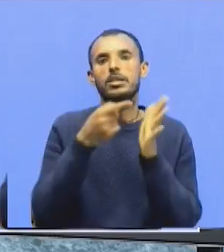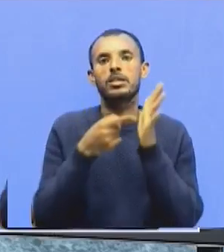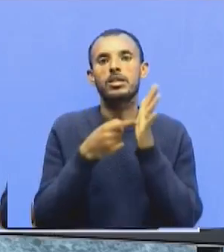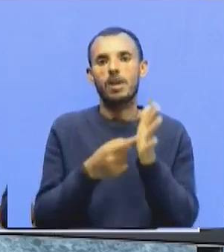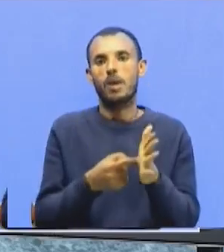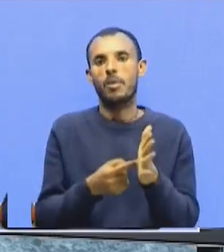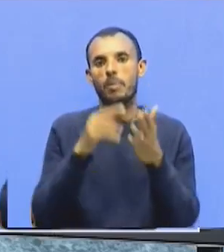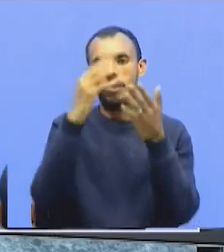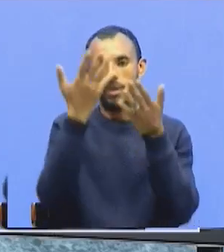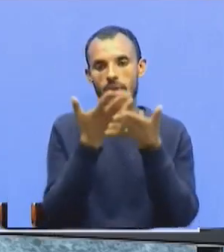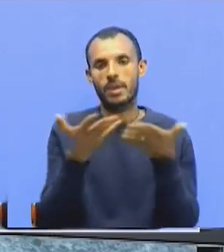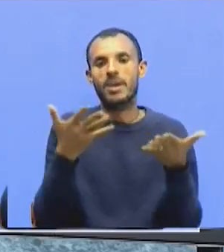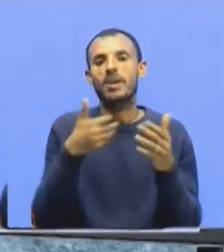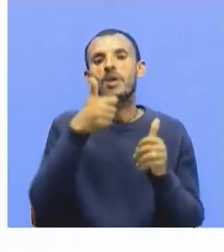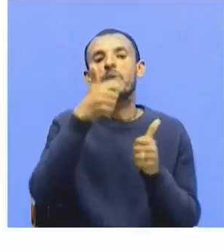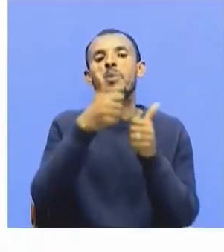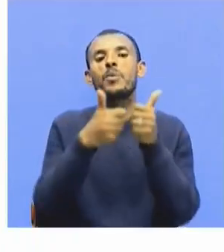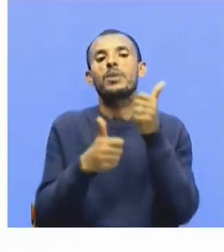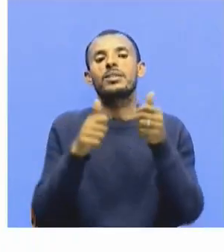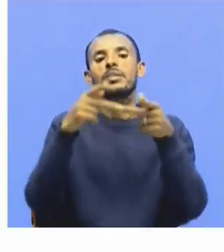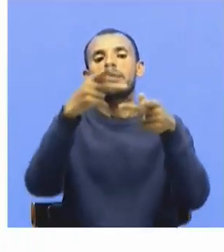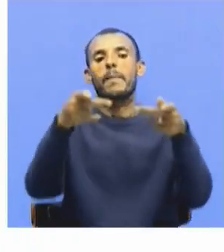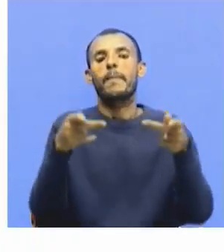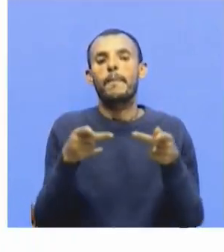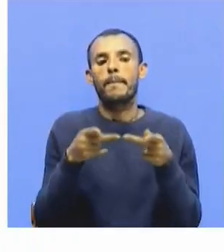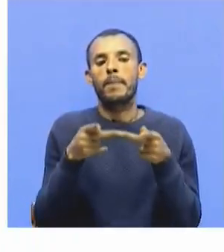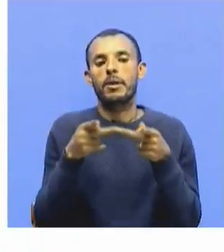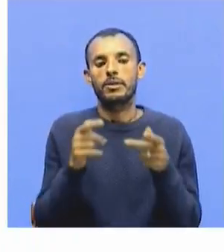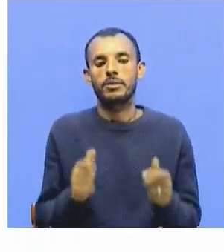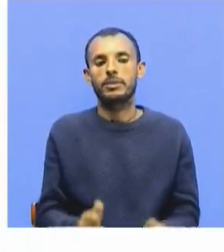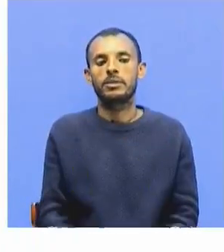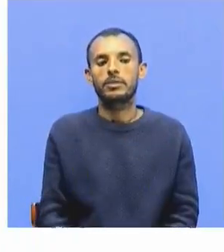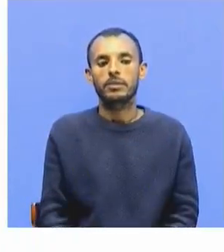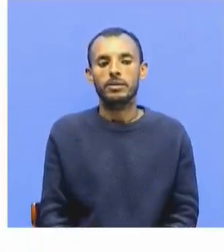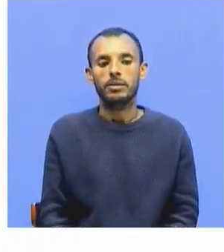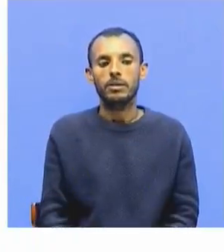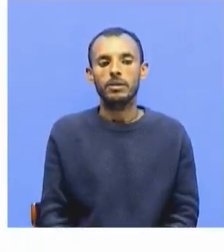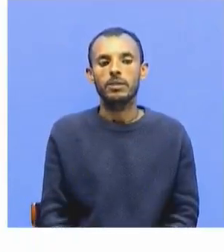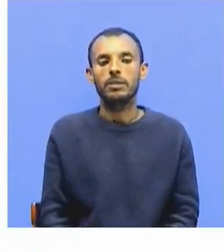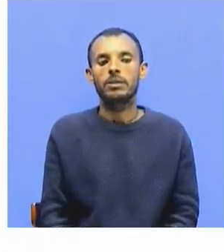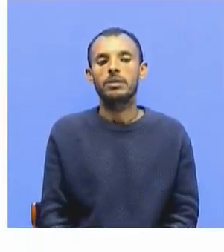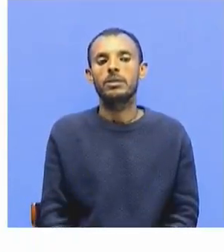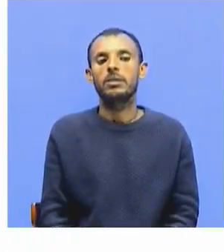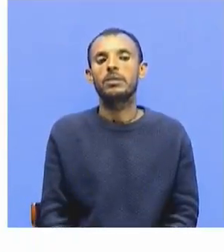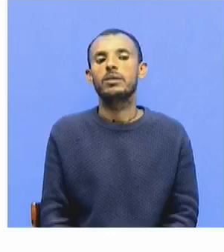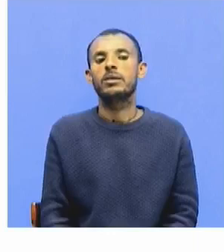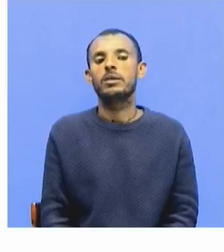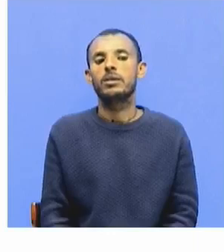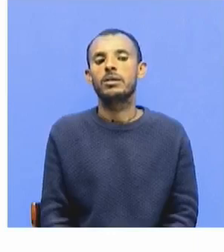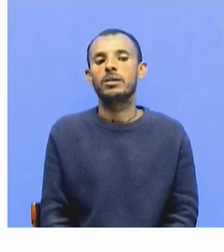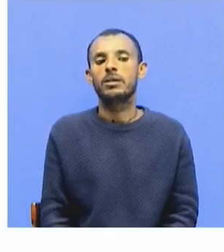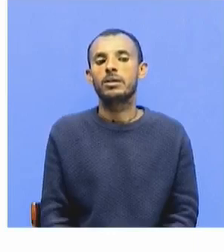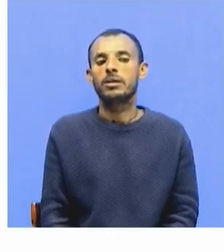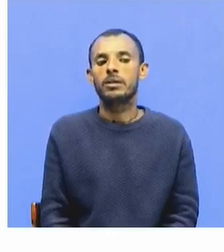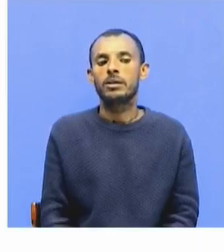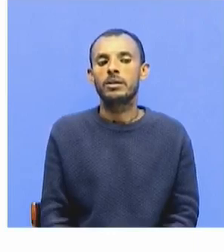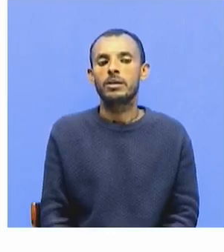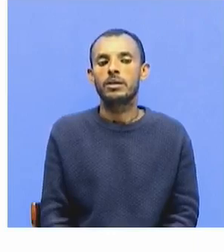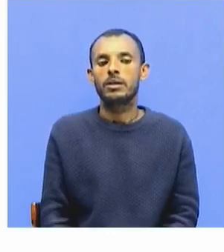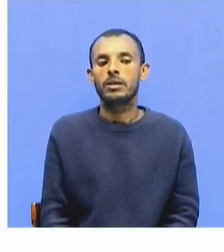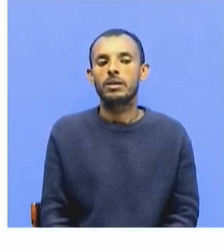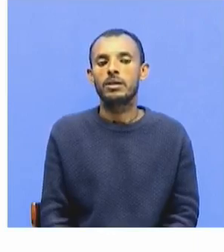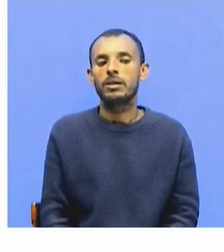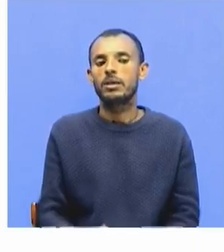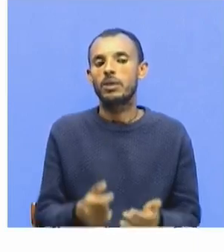the thing which is place. Which is a place. Which